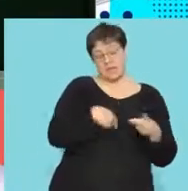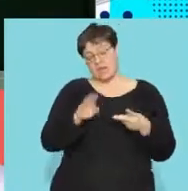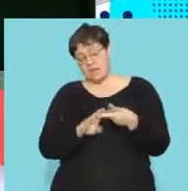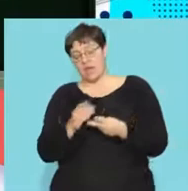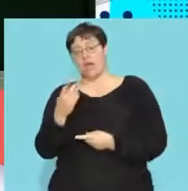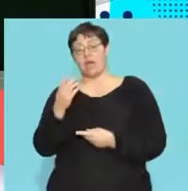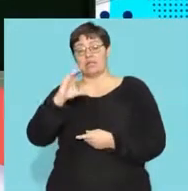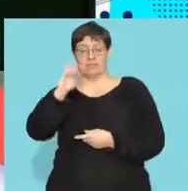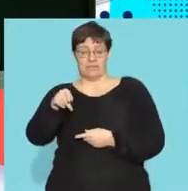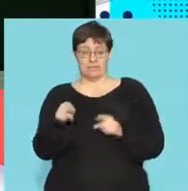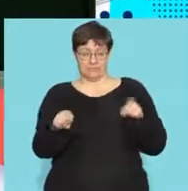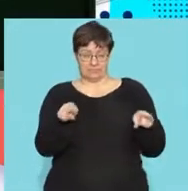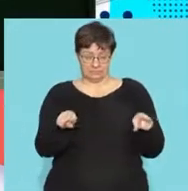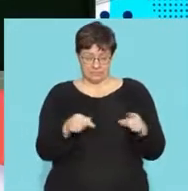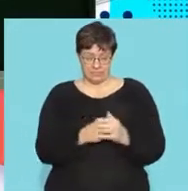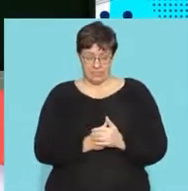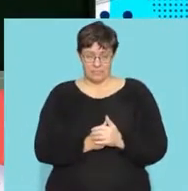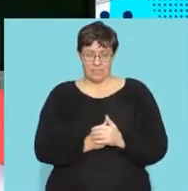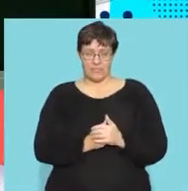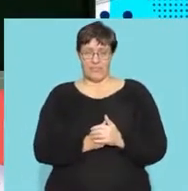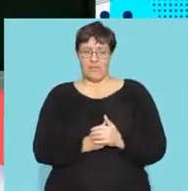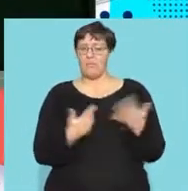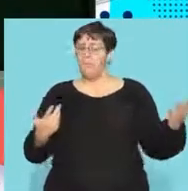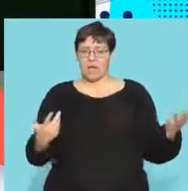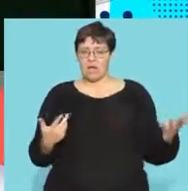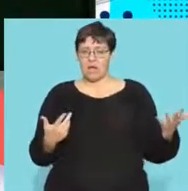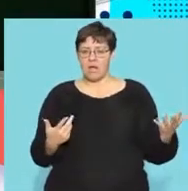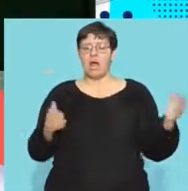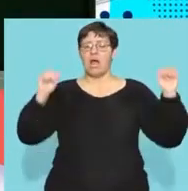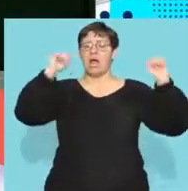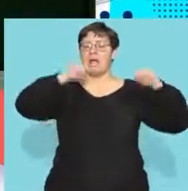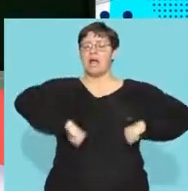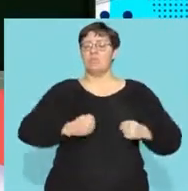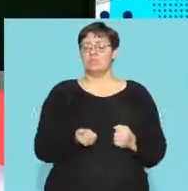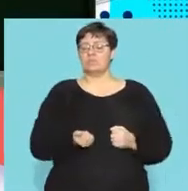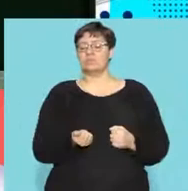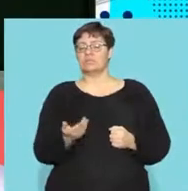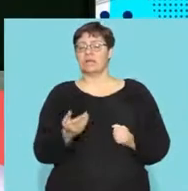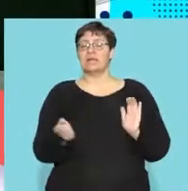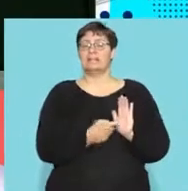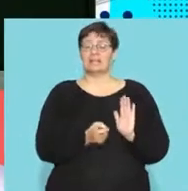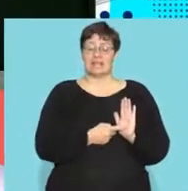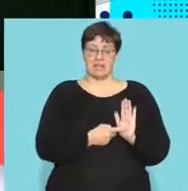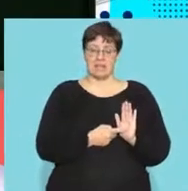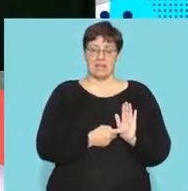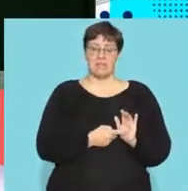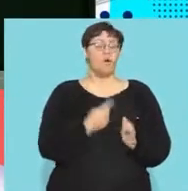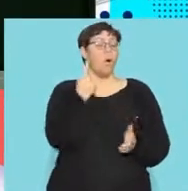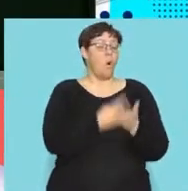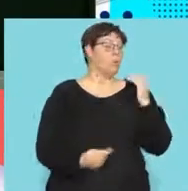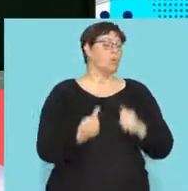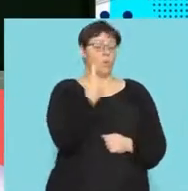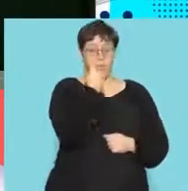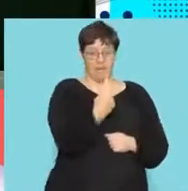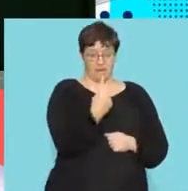the cost price. However, when there's just an allowance granted to a debtor, then you only do